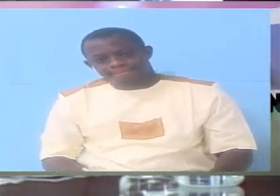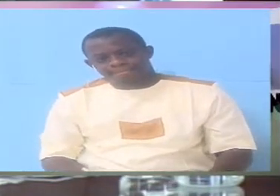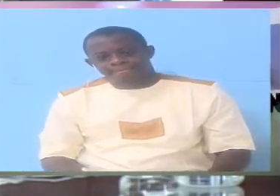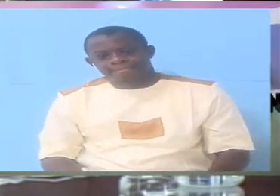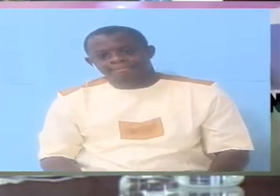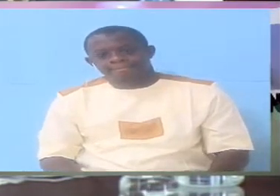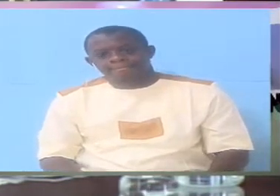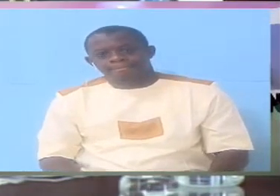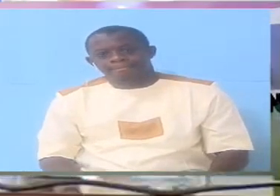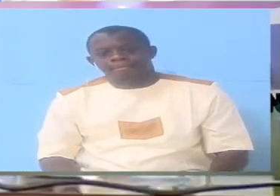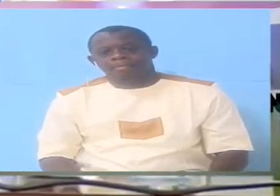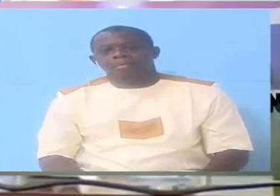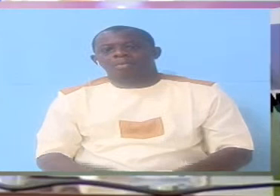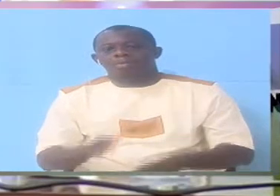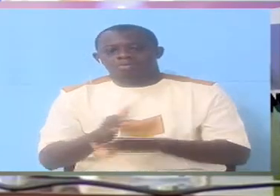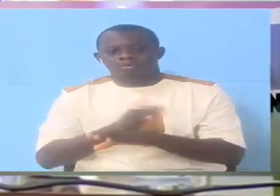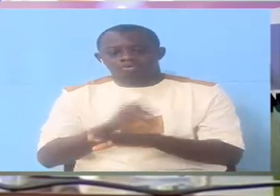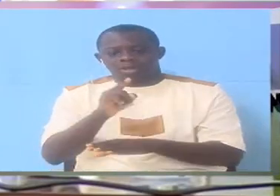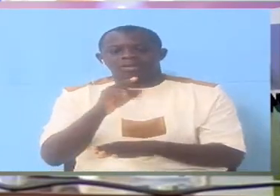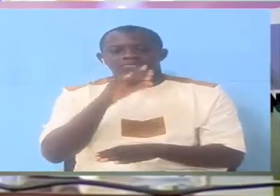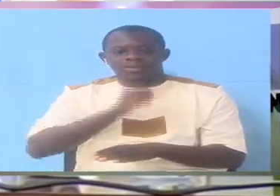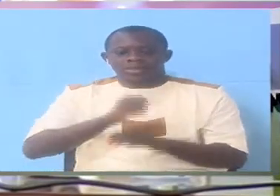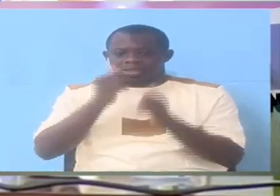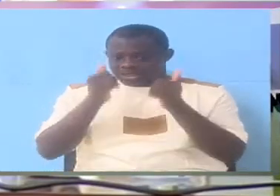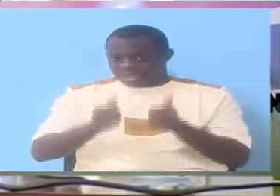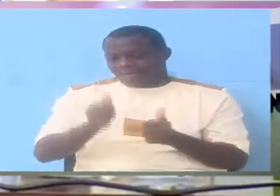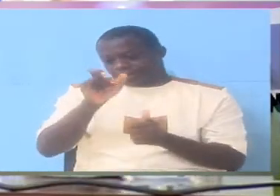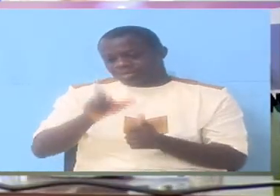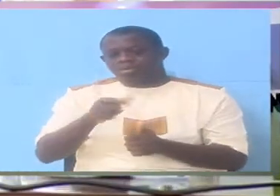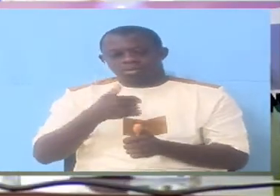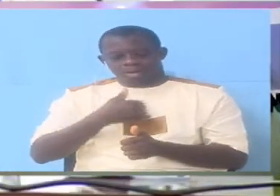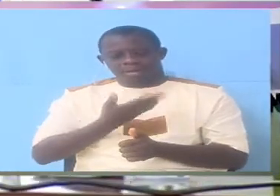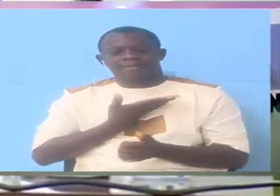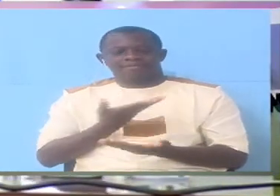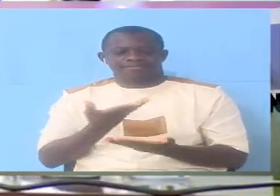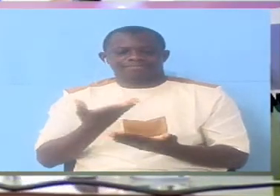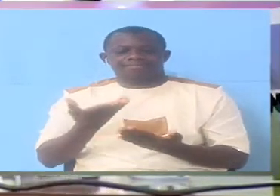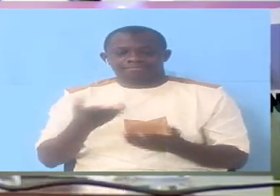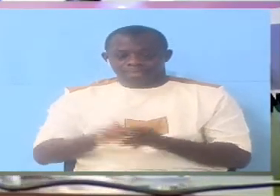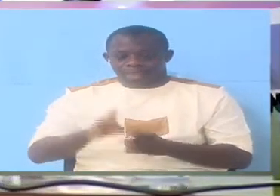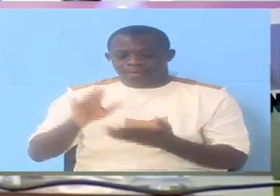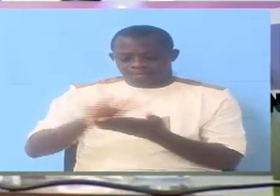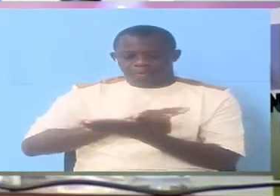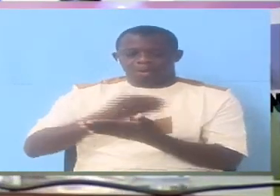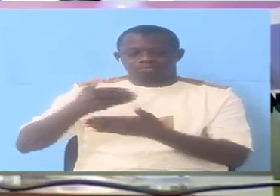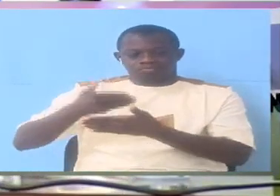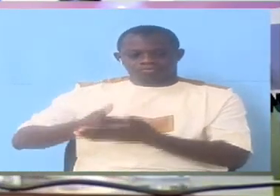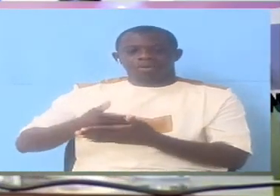Mr. Chair, I have an exhibit. Yes, please. The confidential